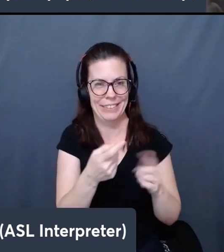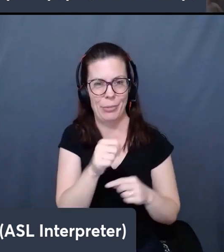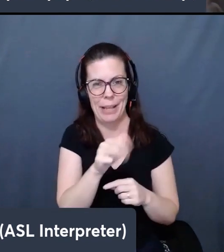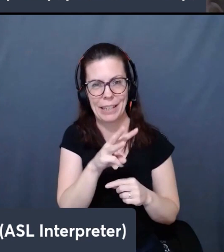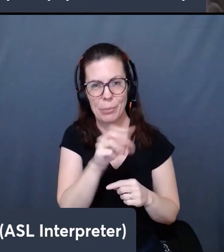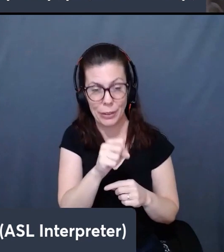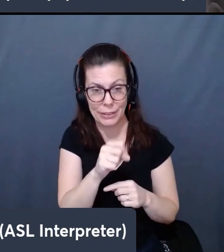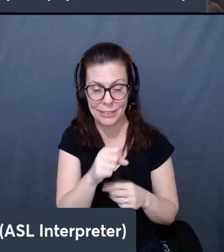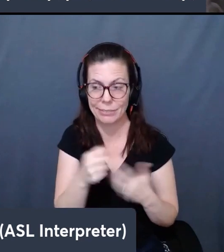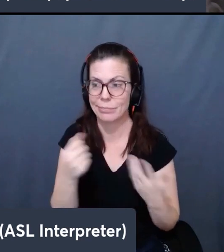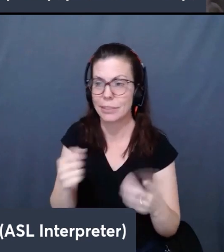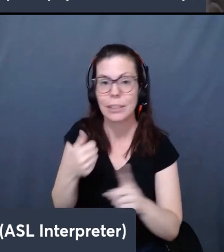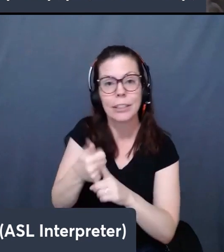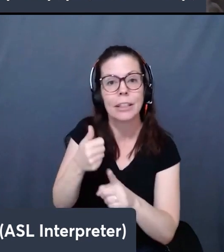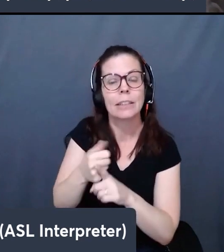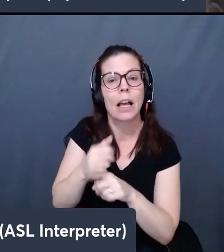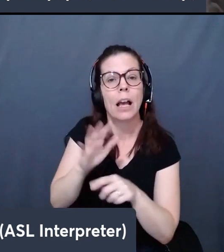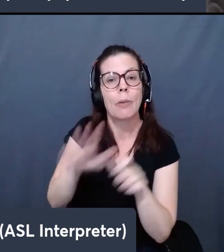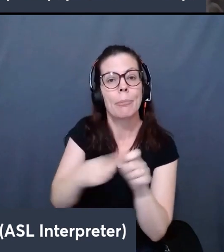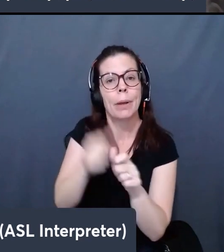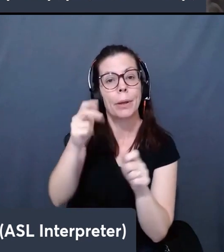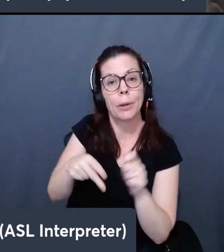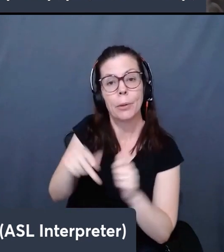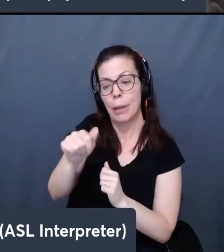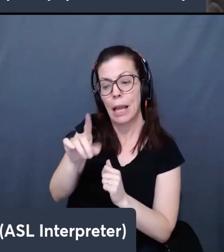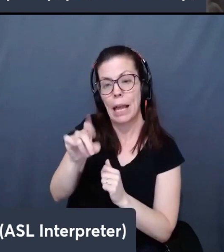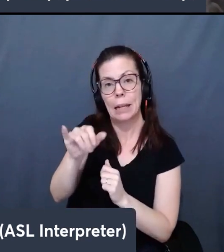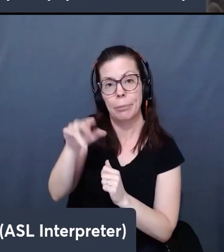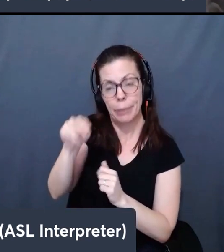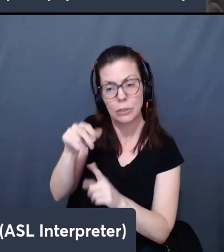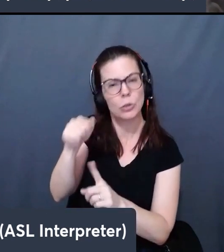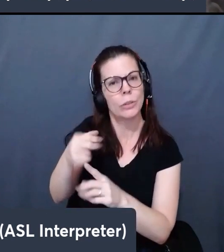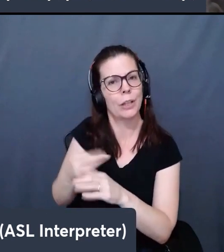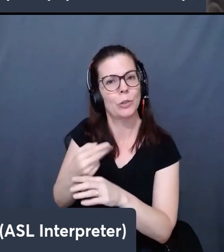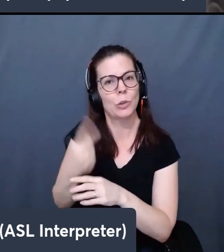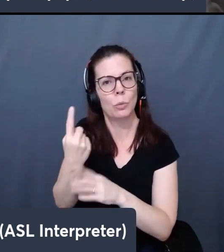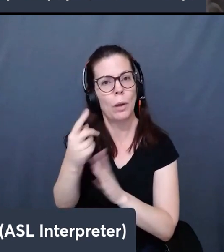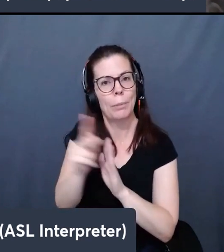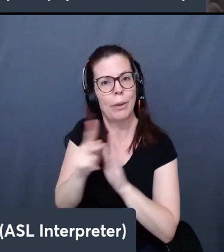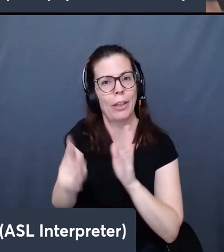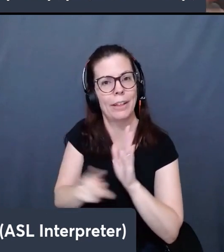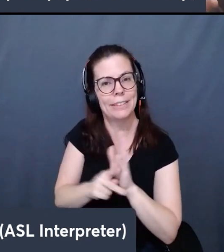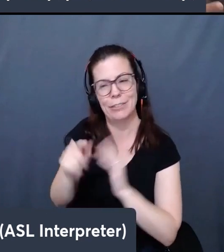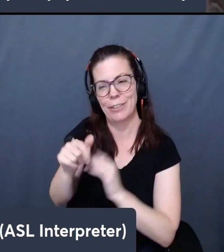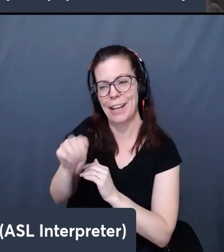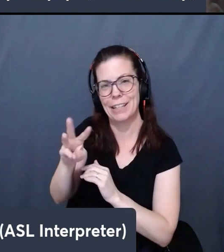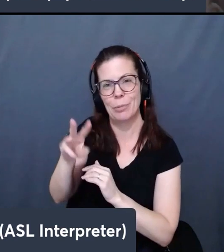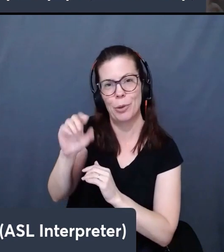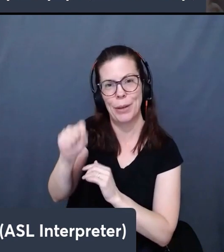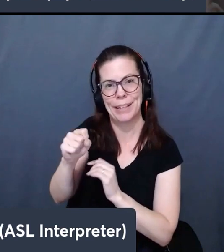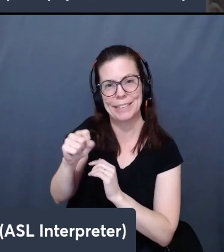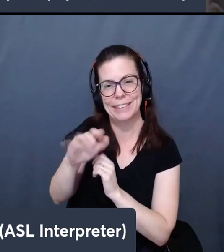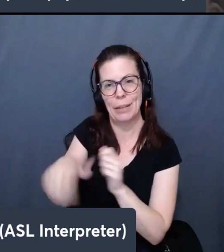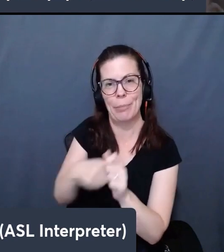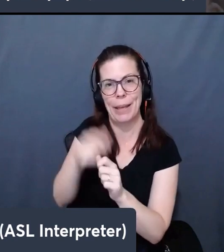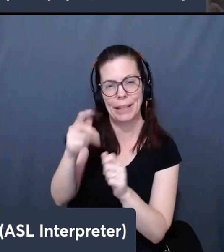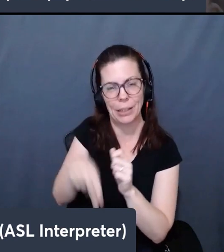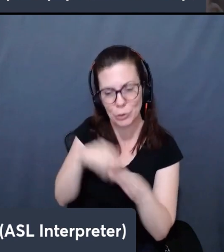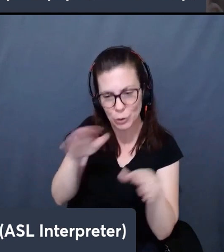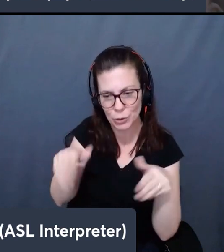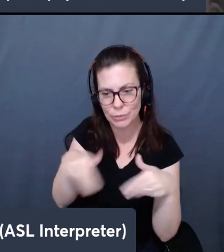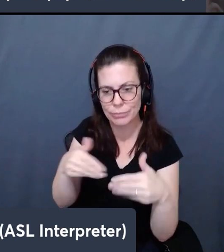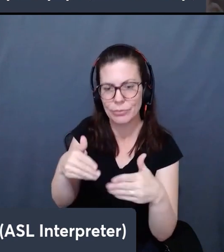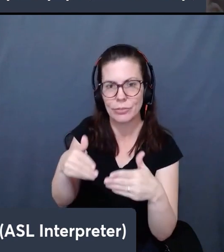a backup administrator, you can use a single policy in AWS Backup to centrally automate the creation of